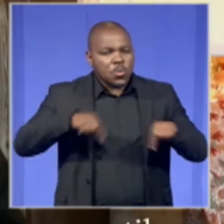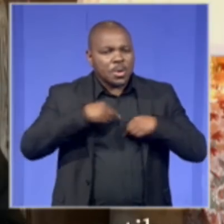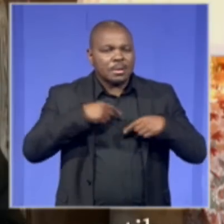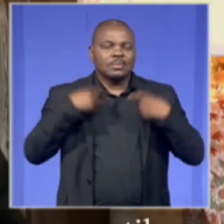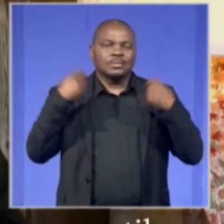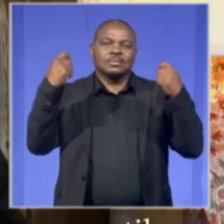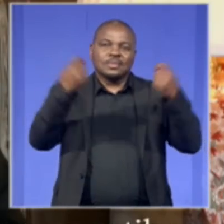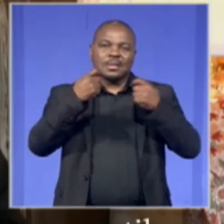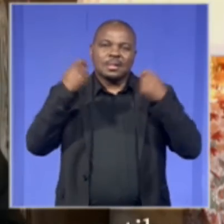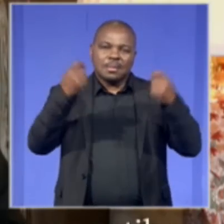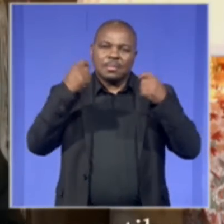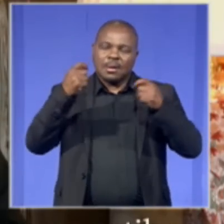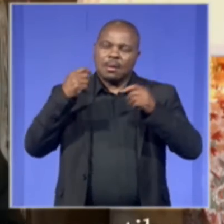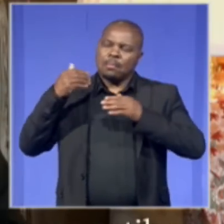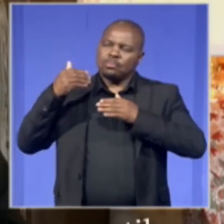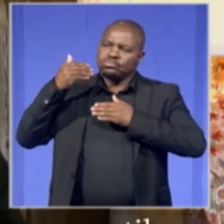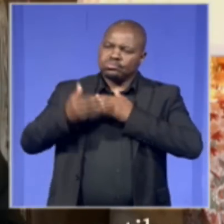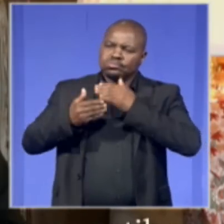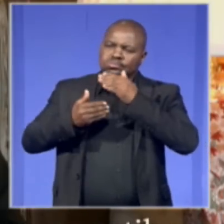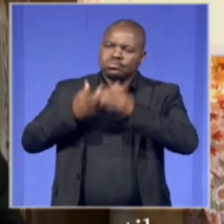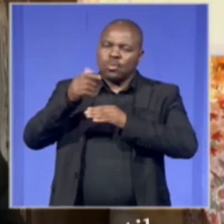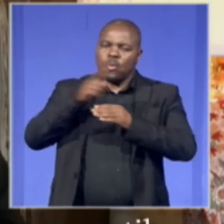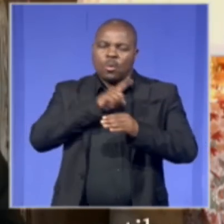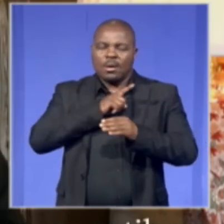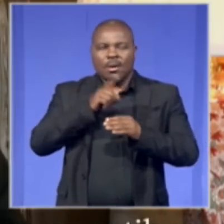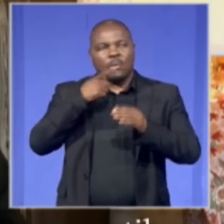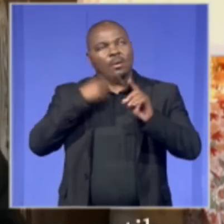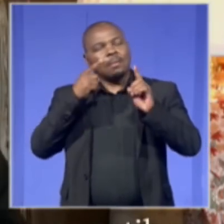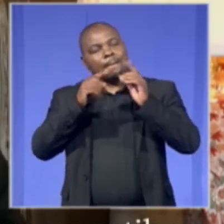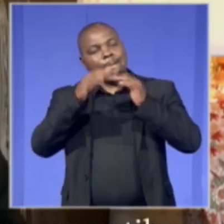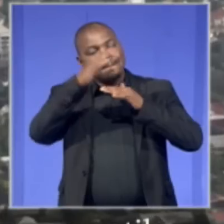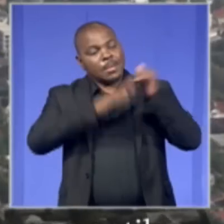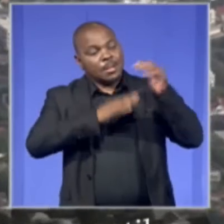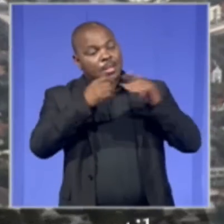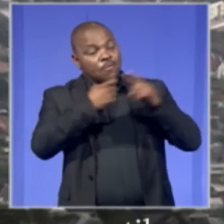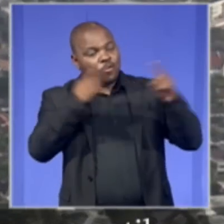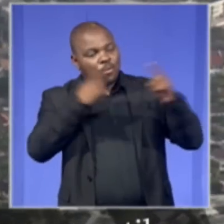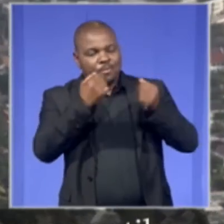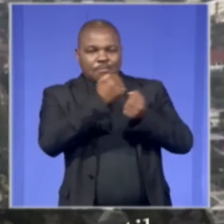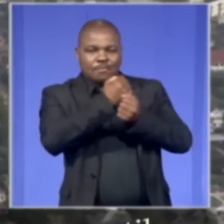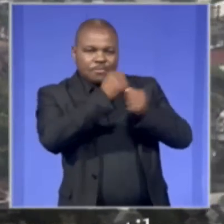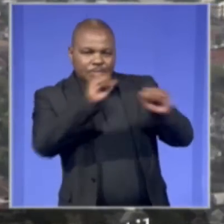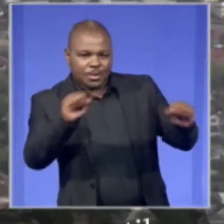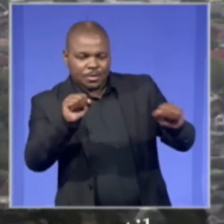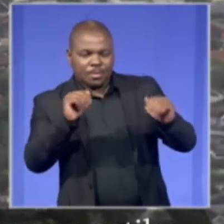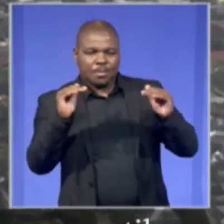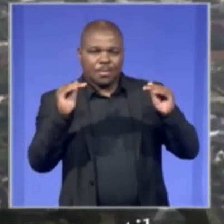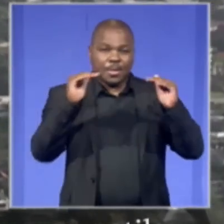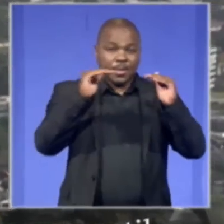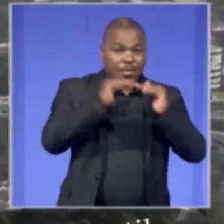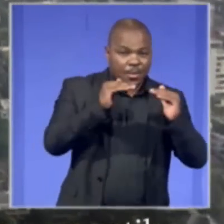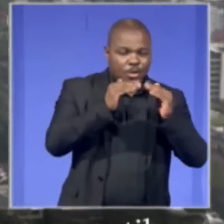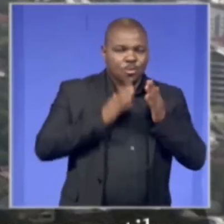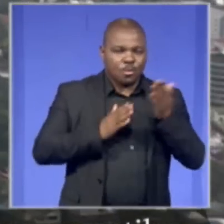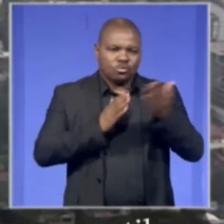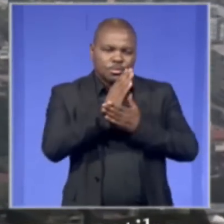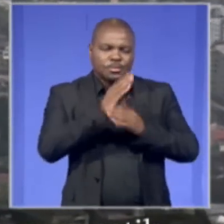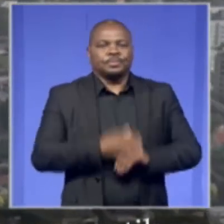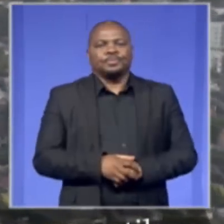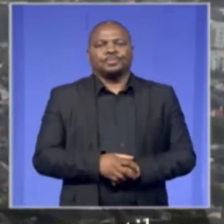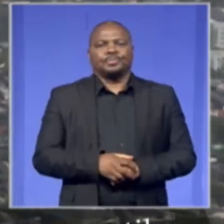in building a society founded on the ideals of freedom, equality, and human rights. On